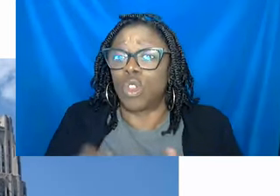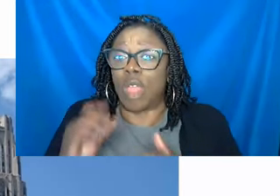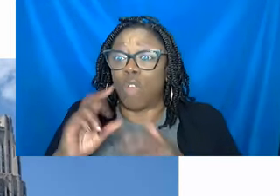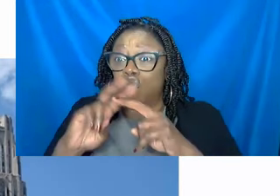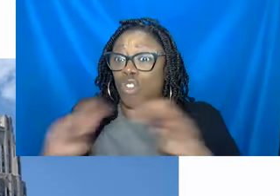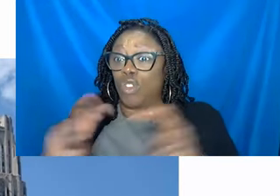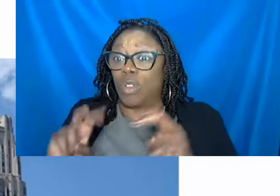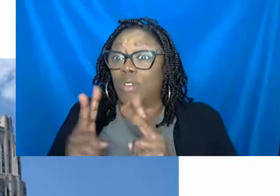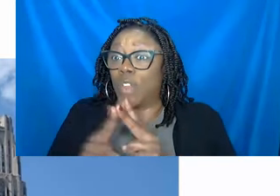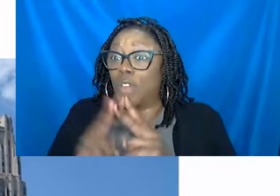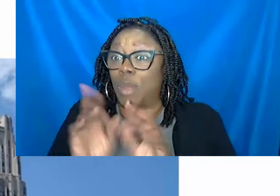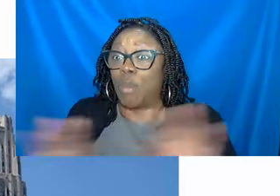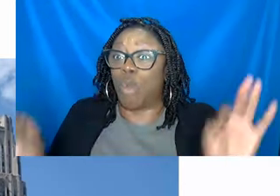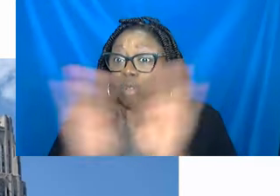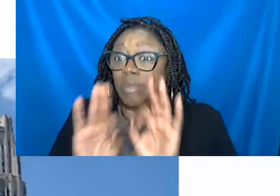And